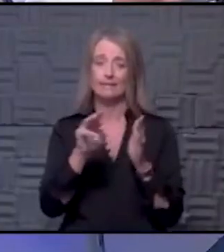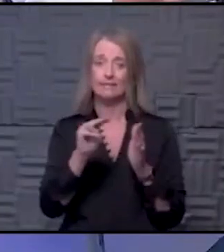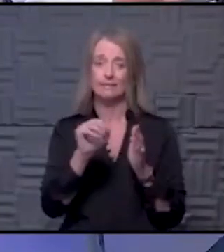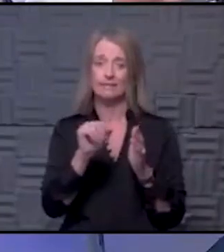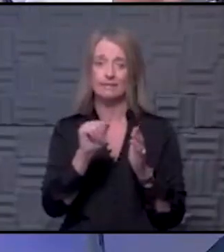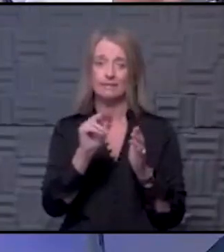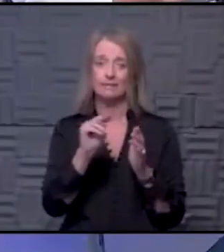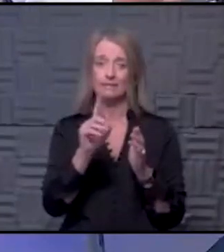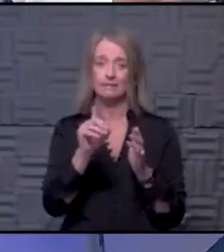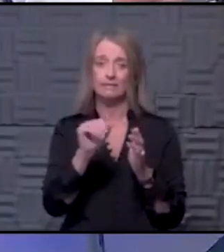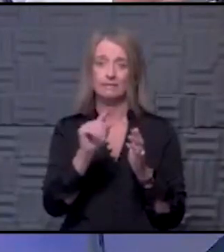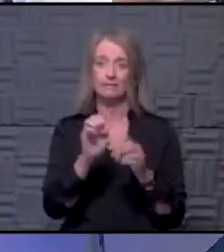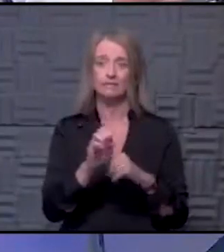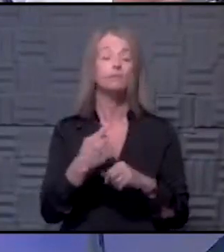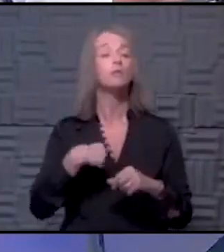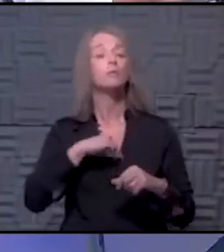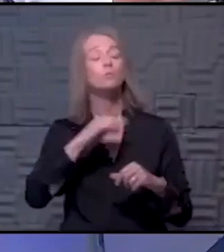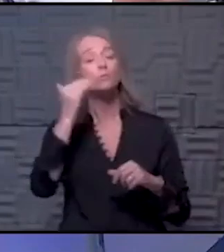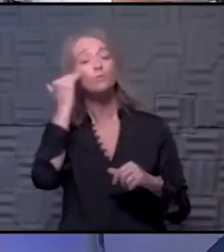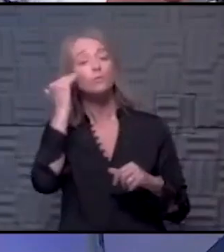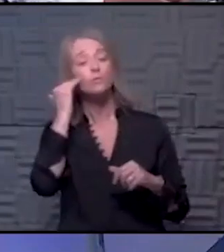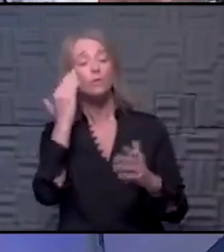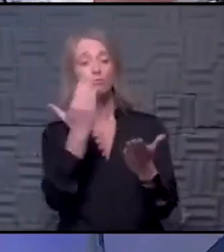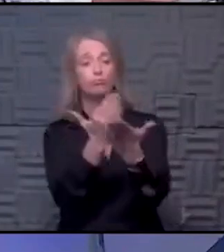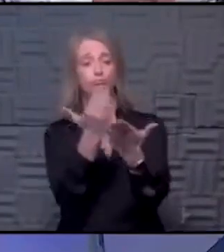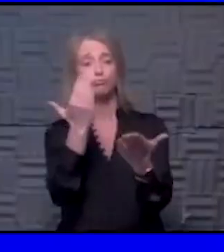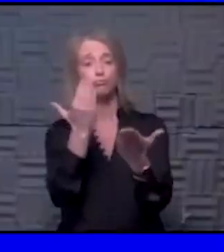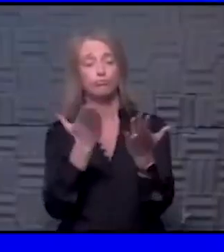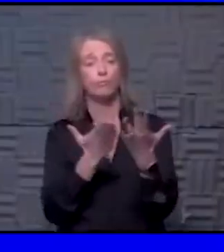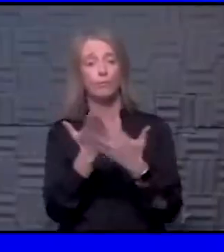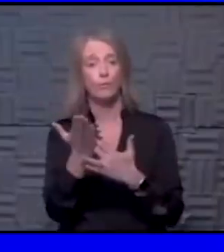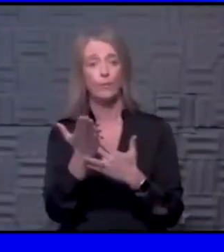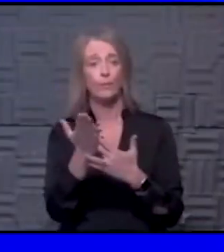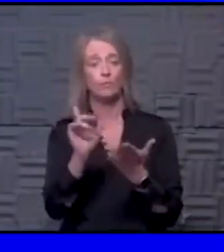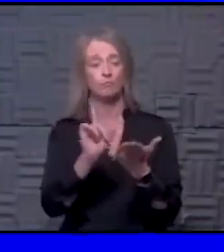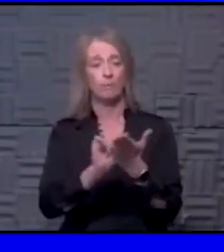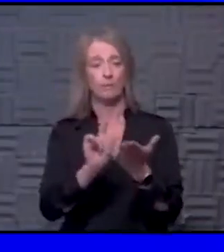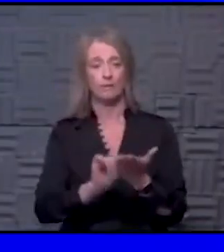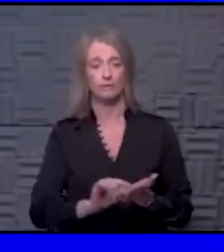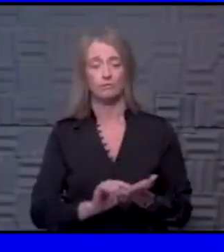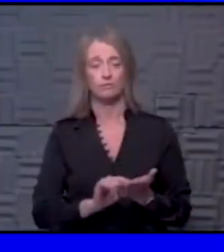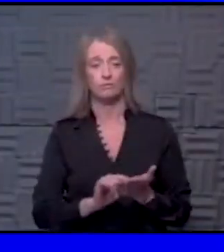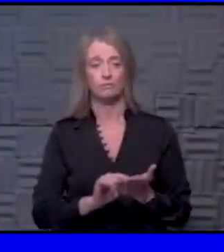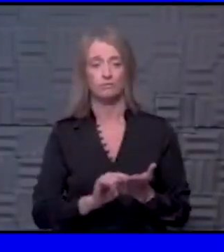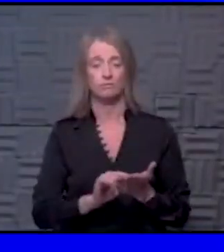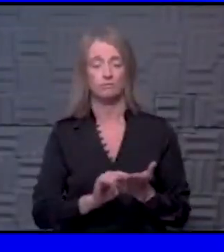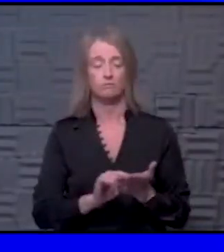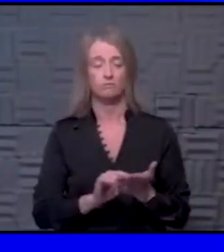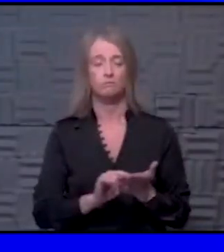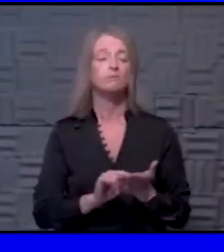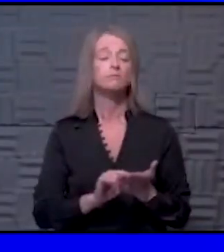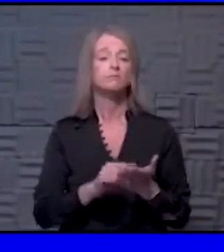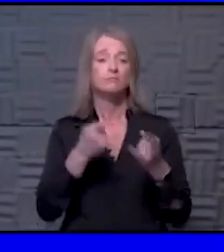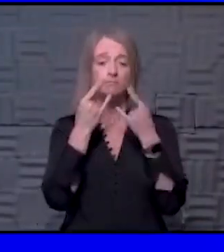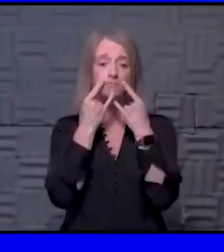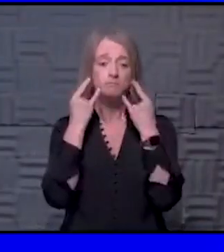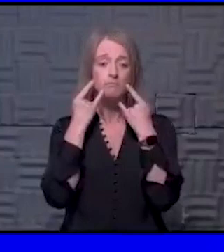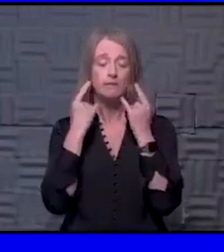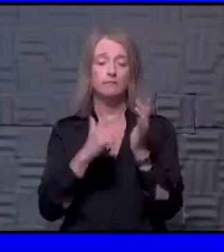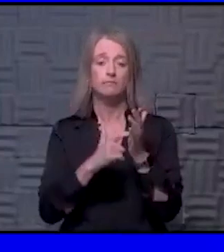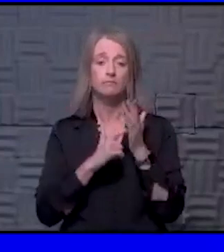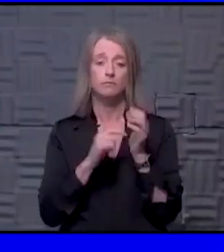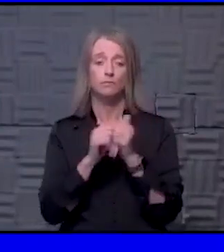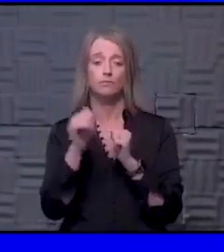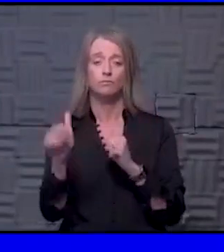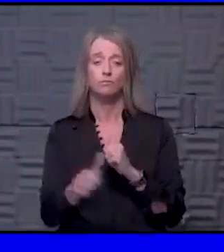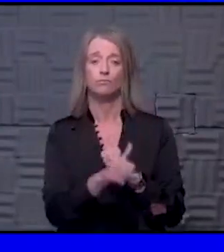and there's, undoubted proof now through publications, well-done, peer-reviewed publications, that mask mandates, along